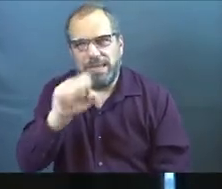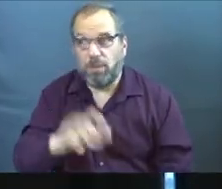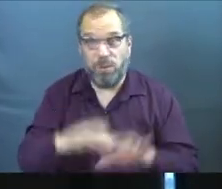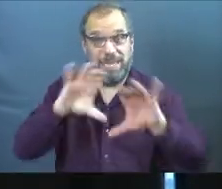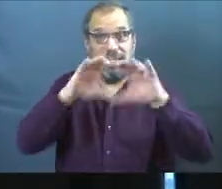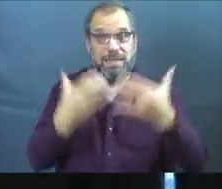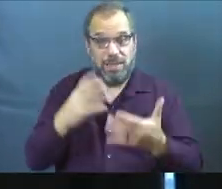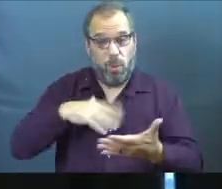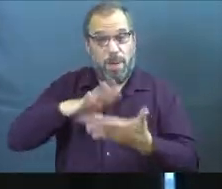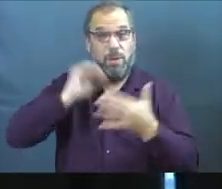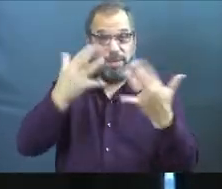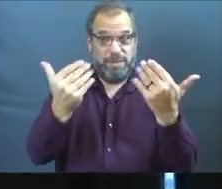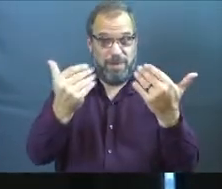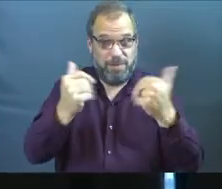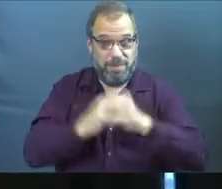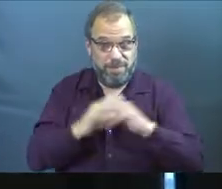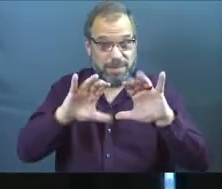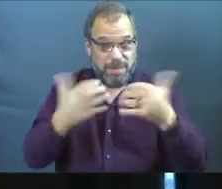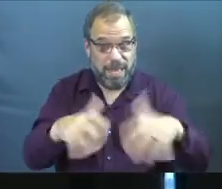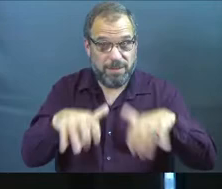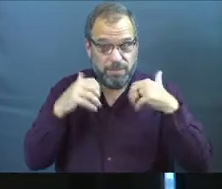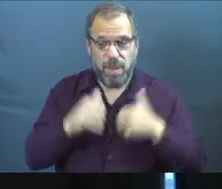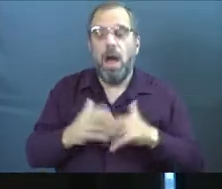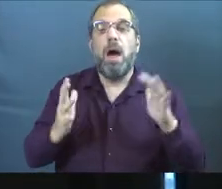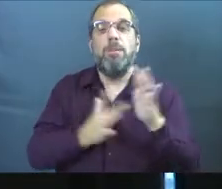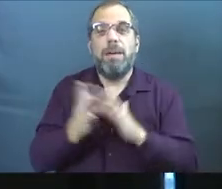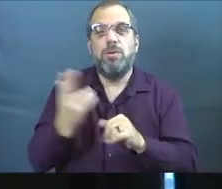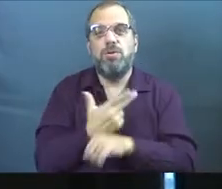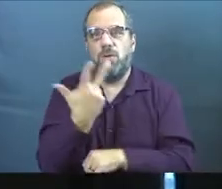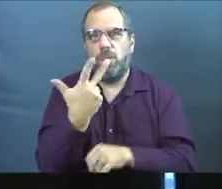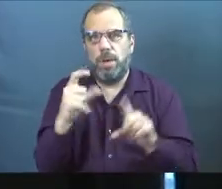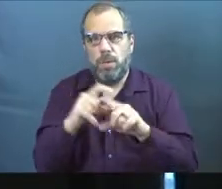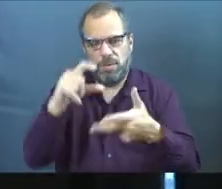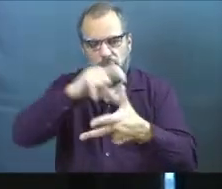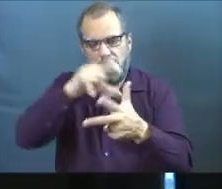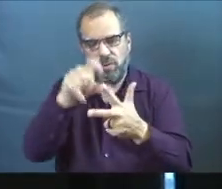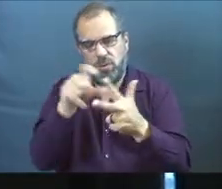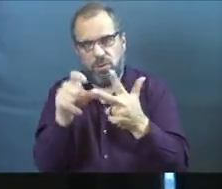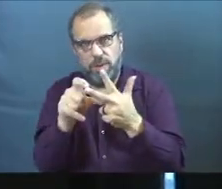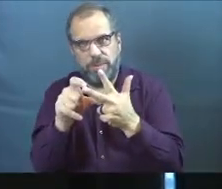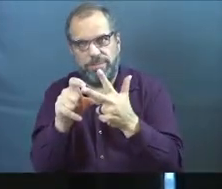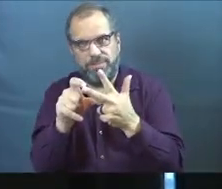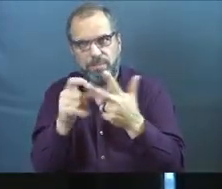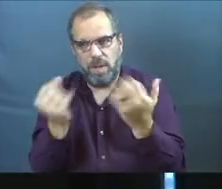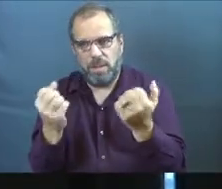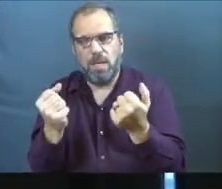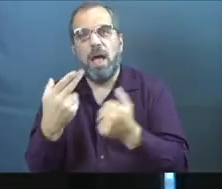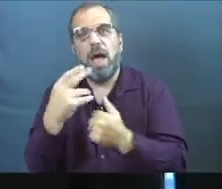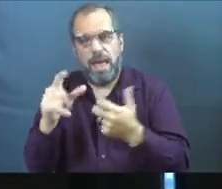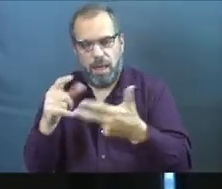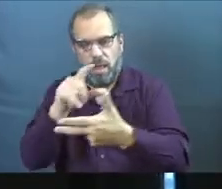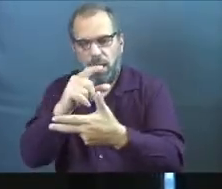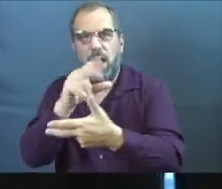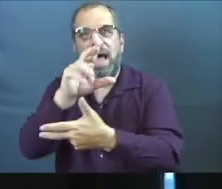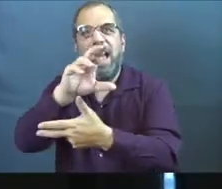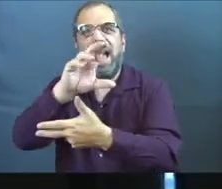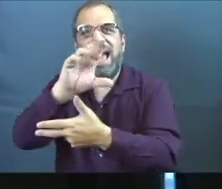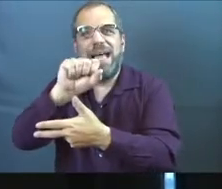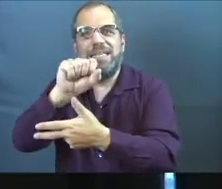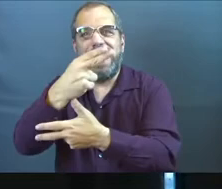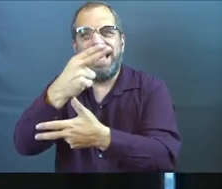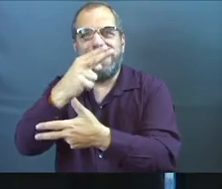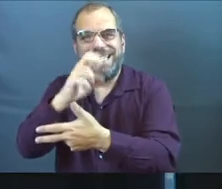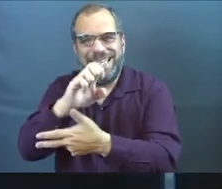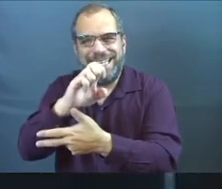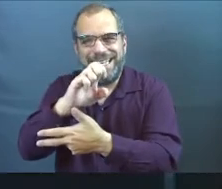now, folks. I'm learning too, so come on. The Bible uses three words when it refers to hell. The first two are Sheol and